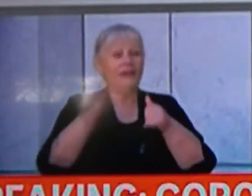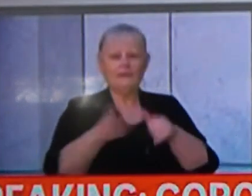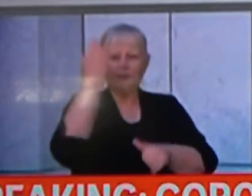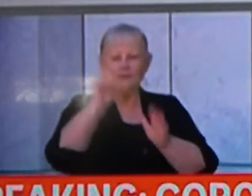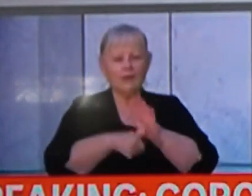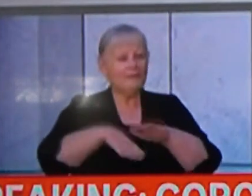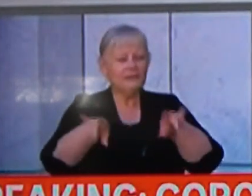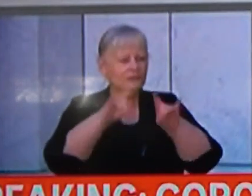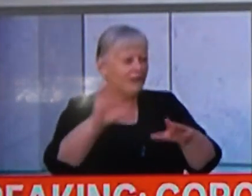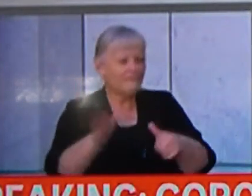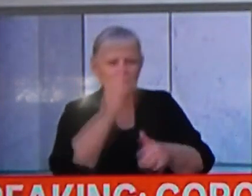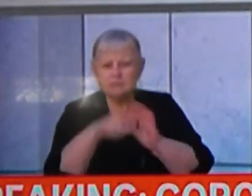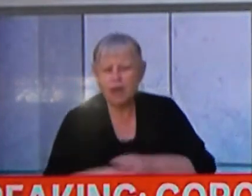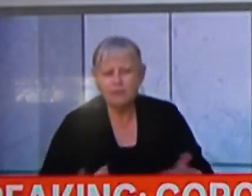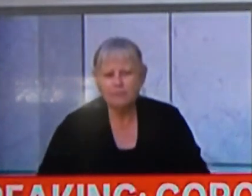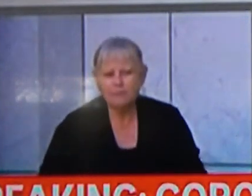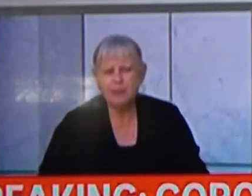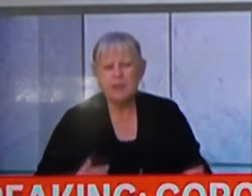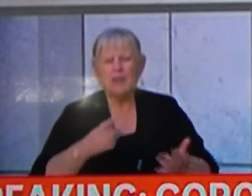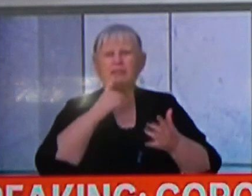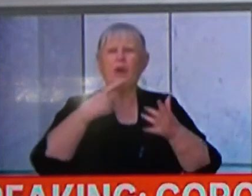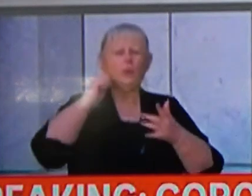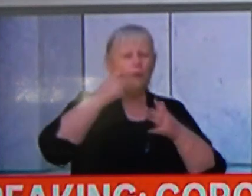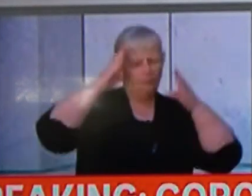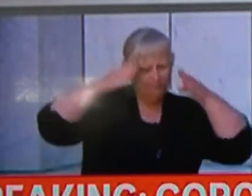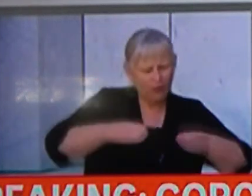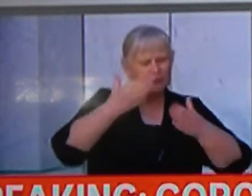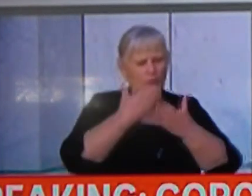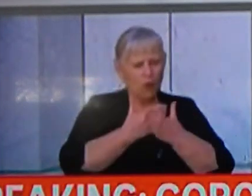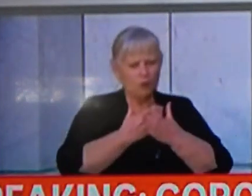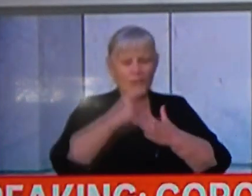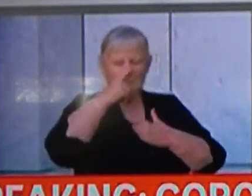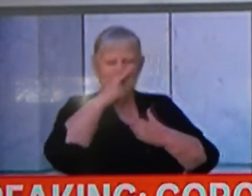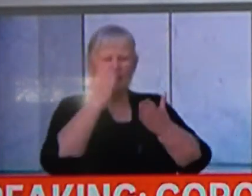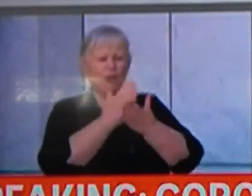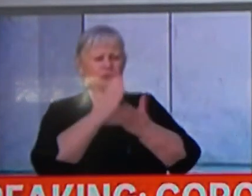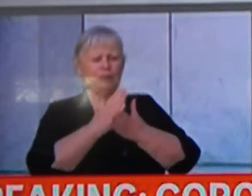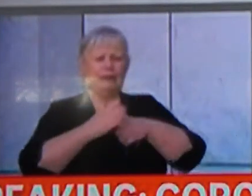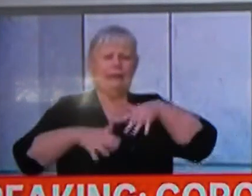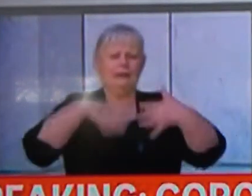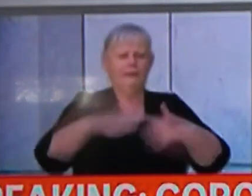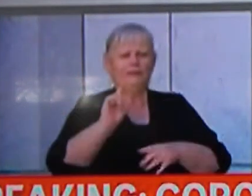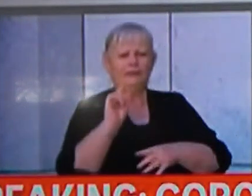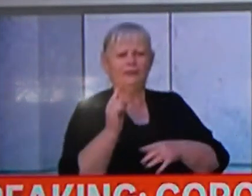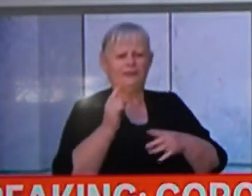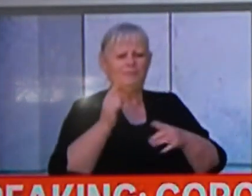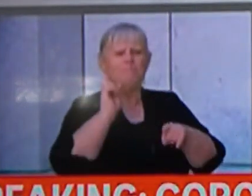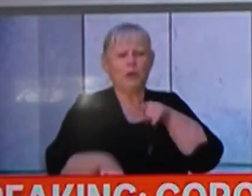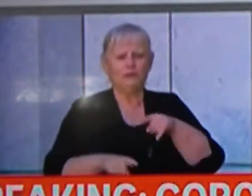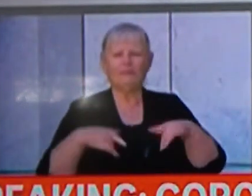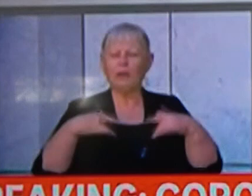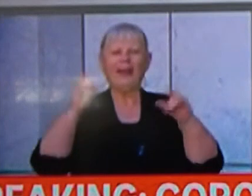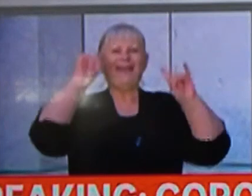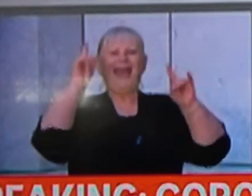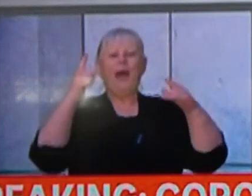this country. What we'll be doing, as I said, is focusing on those in the front line, those who will be feeling the first